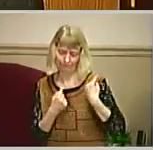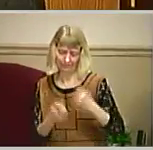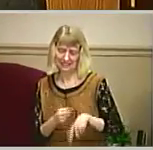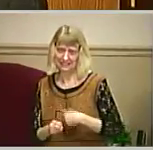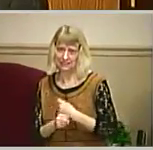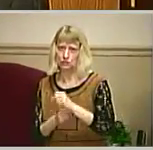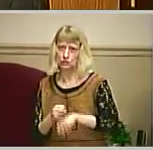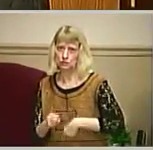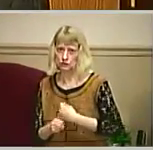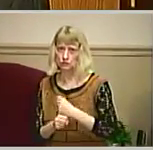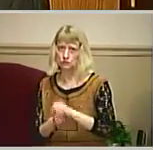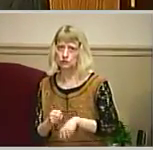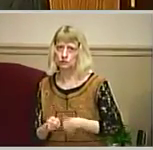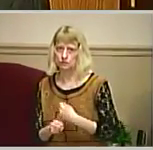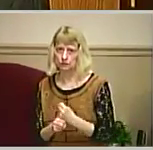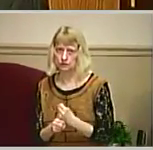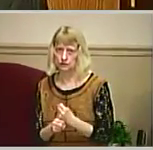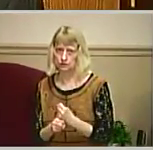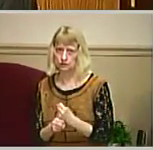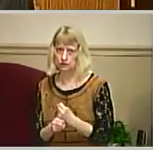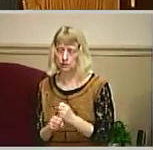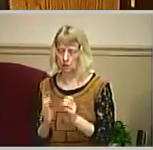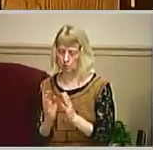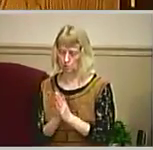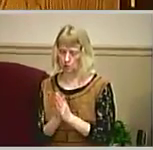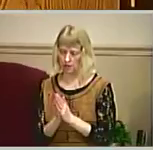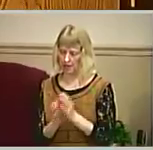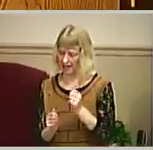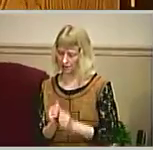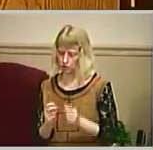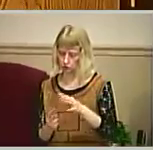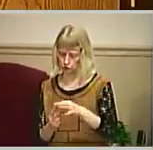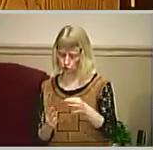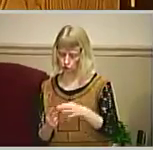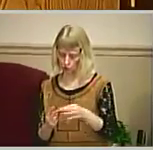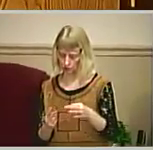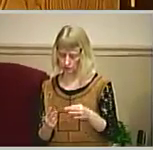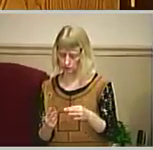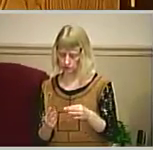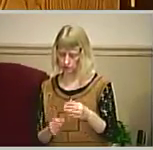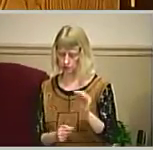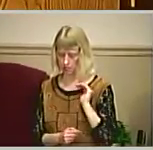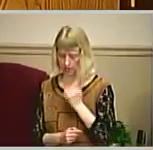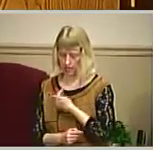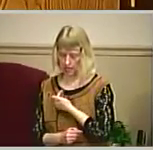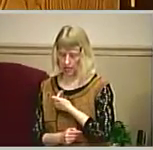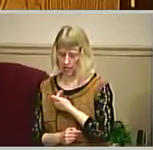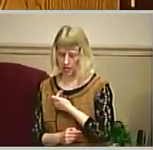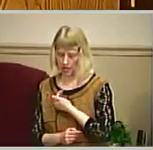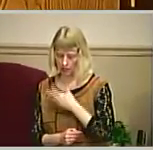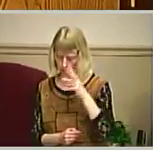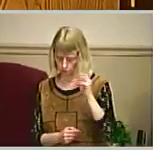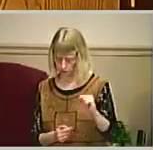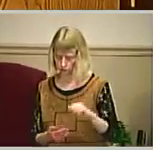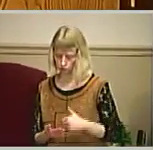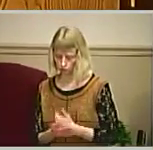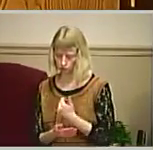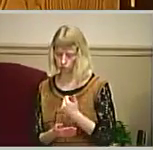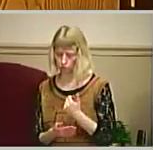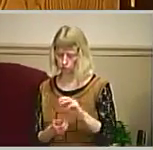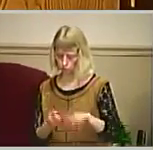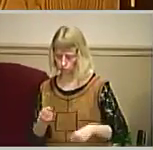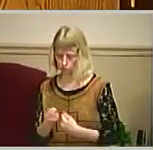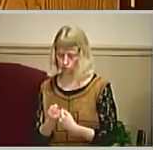these years. And let's pray that every choice that our administration makes will